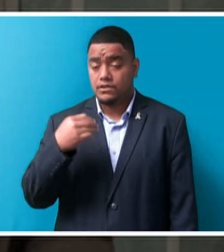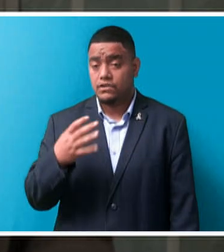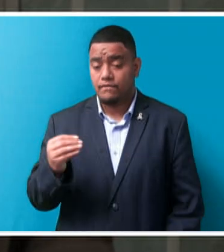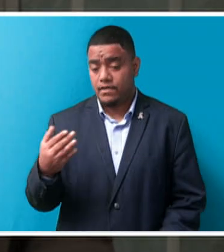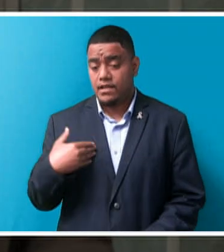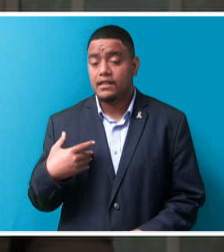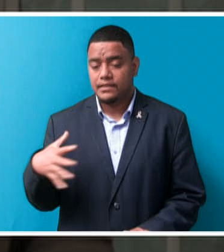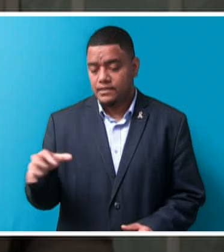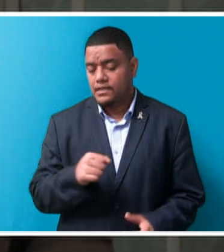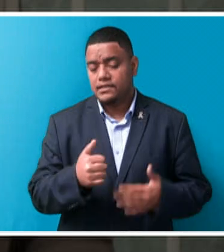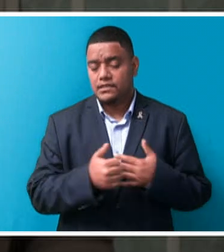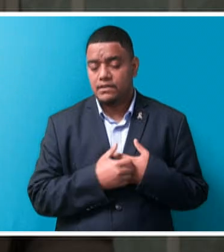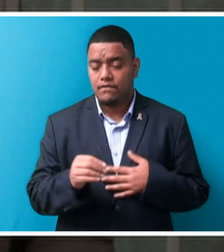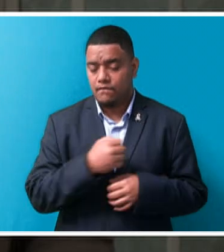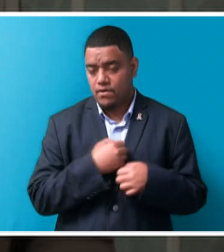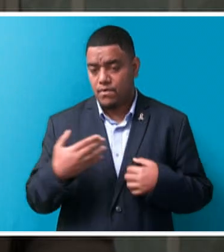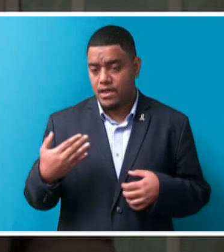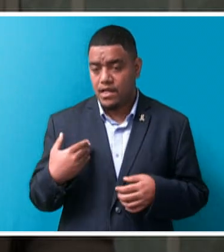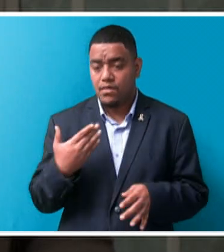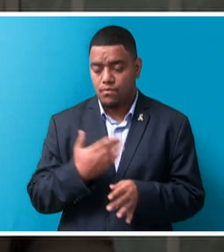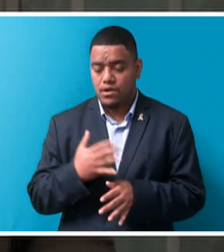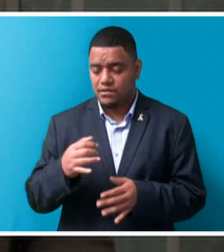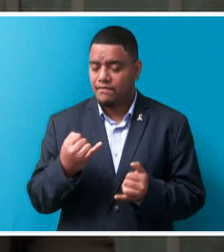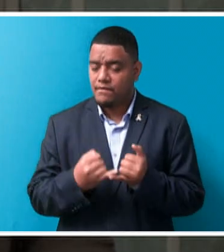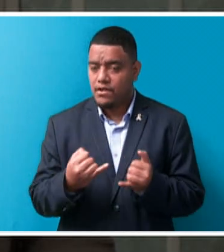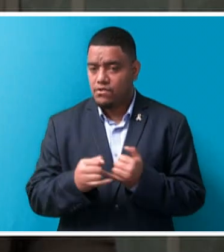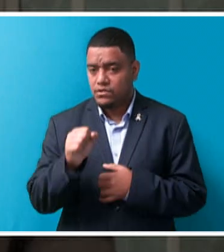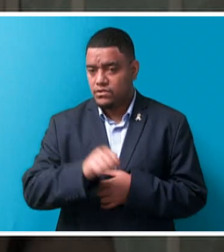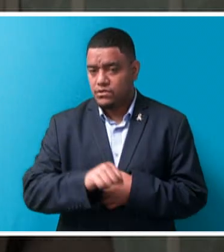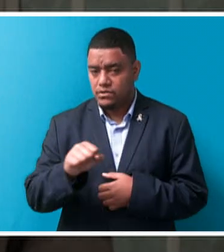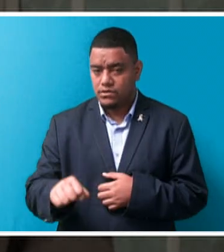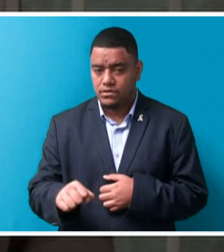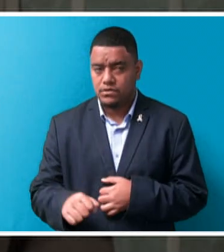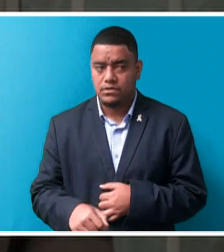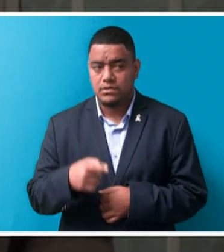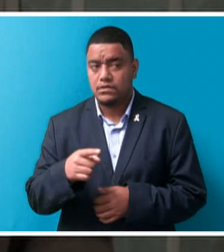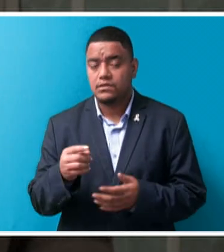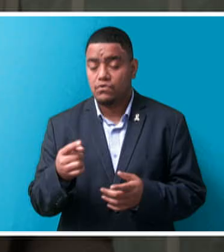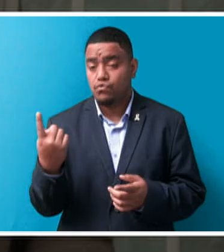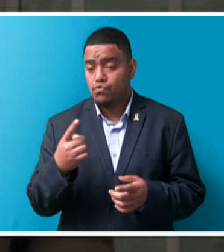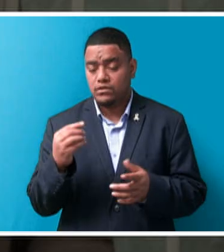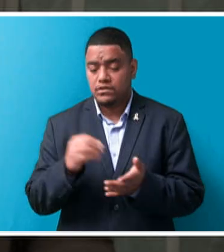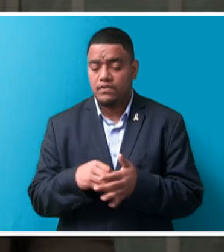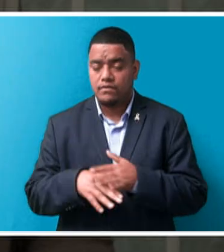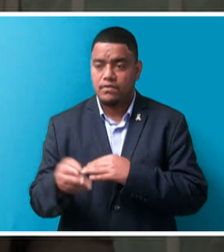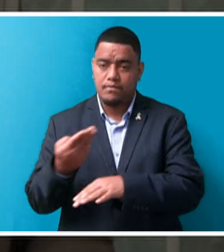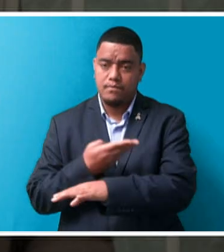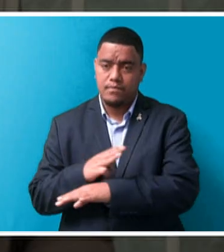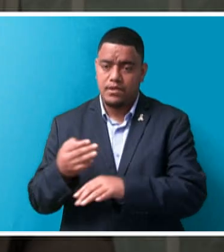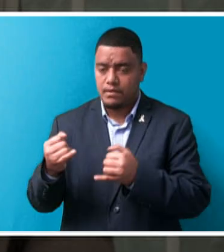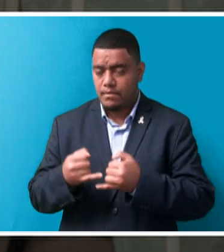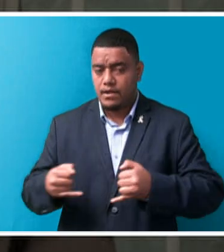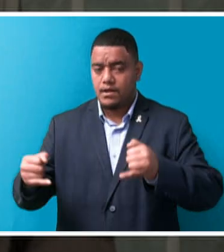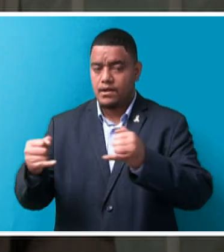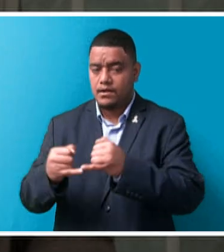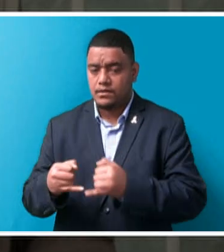the safety and well-being of our health workers very seriously, particularly those serving in the maritime islands. The